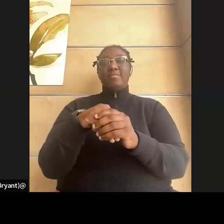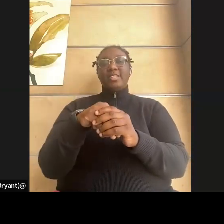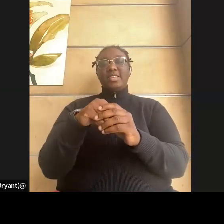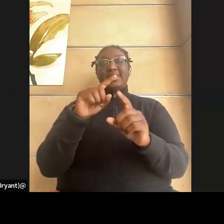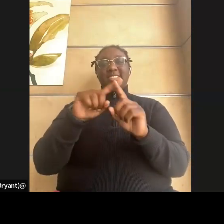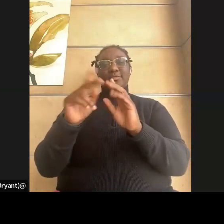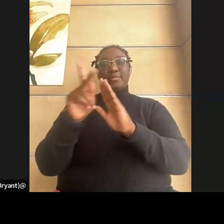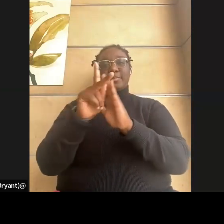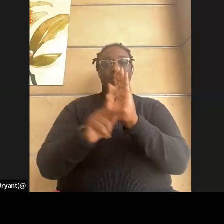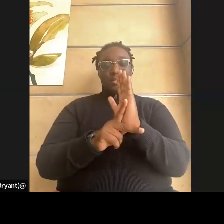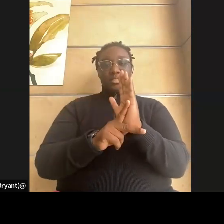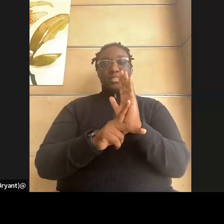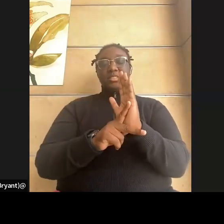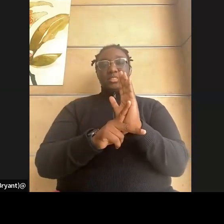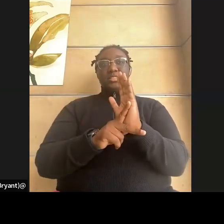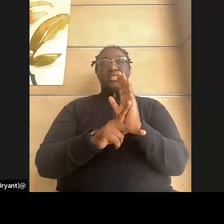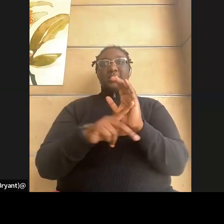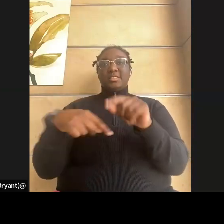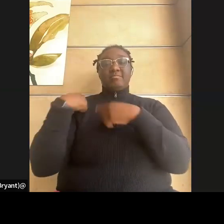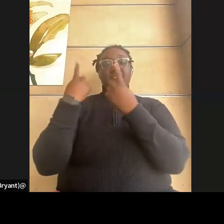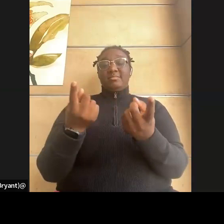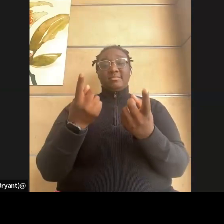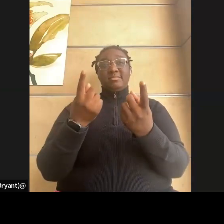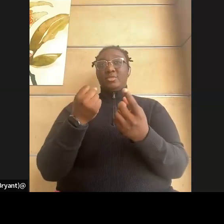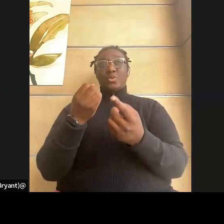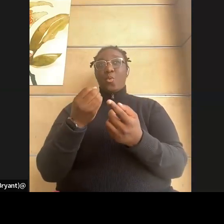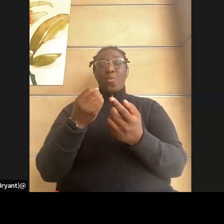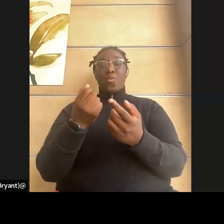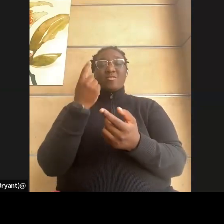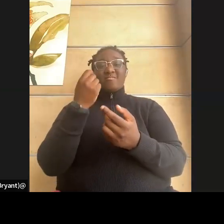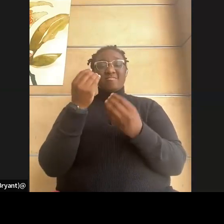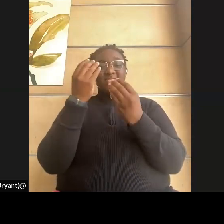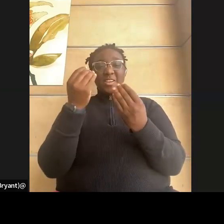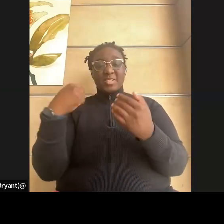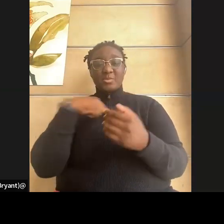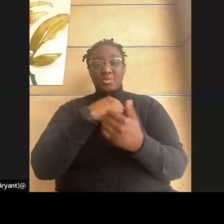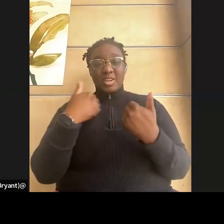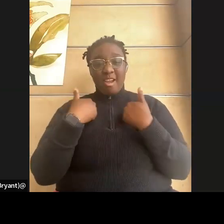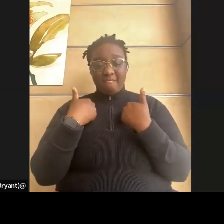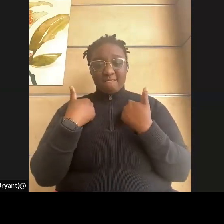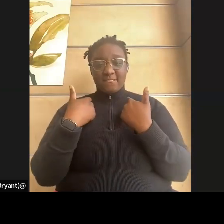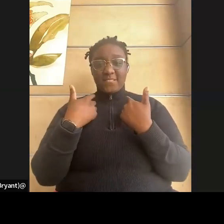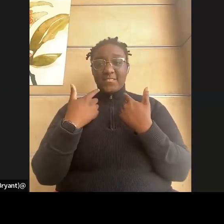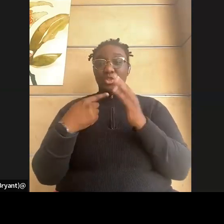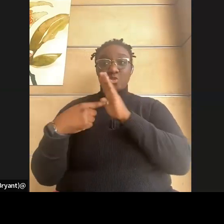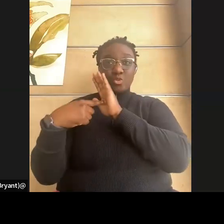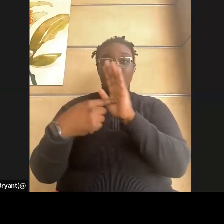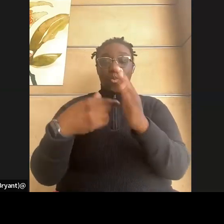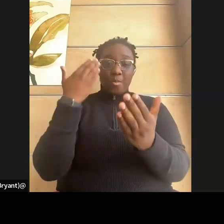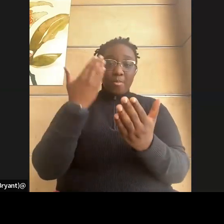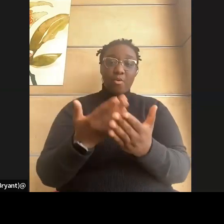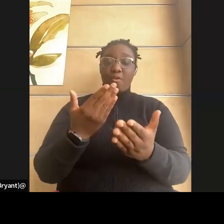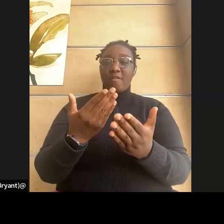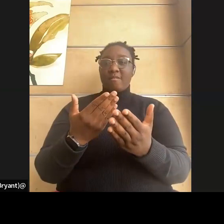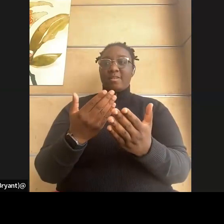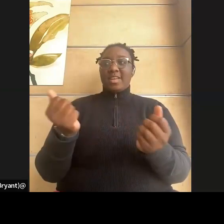the PHE. So the information we had in the guidance really showed that those were effective and equitable.